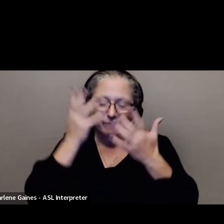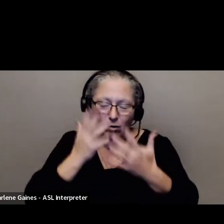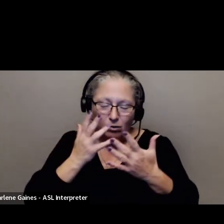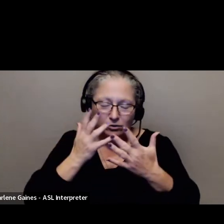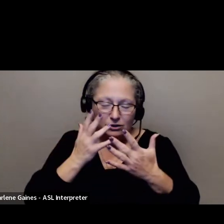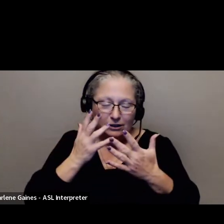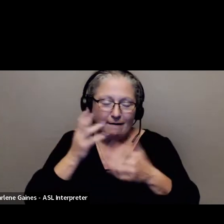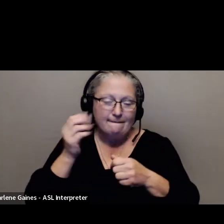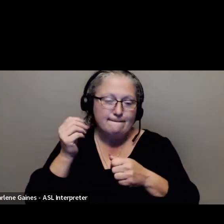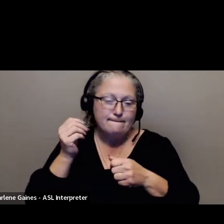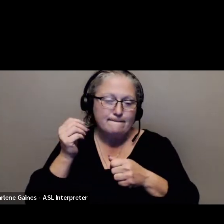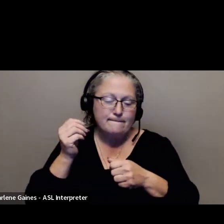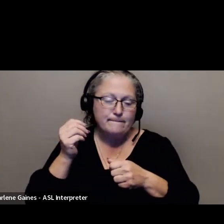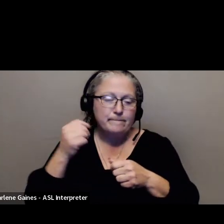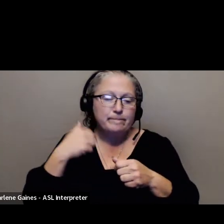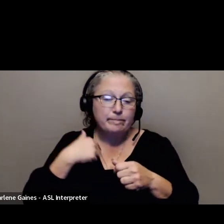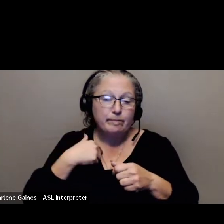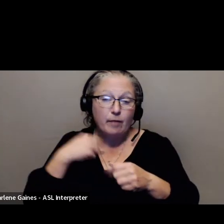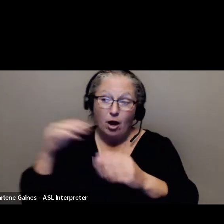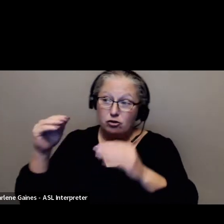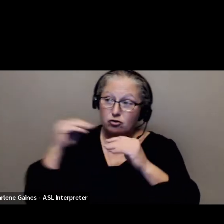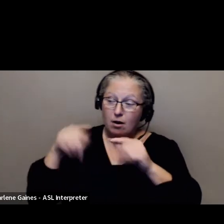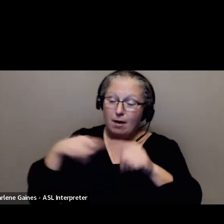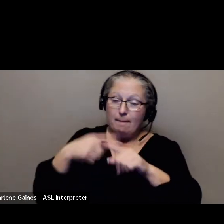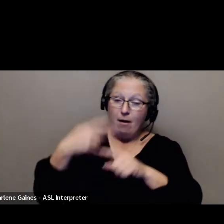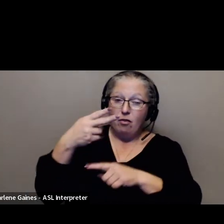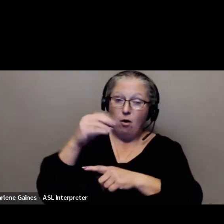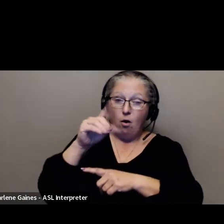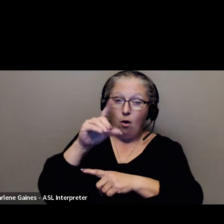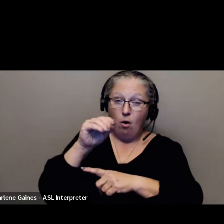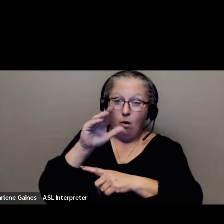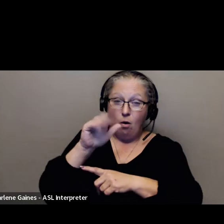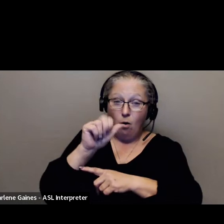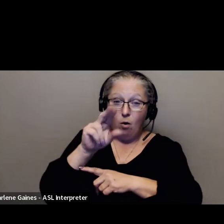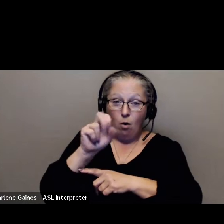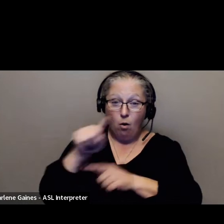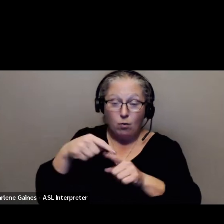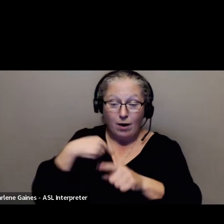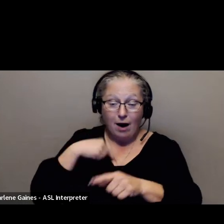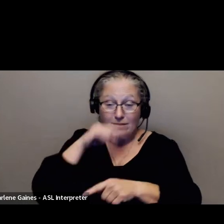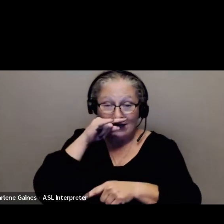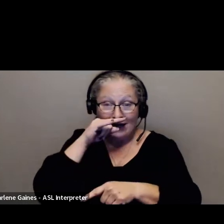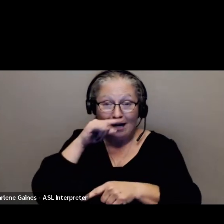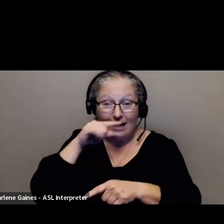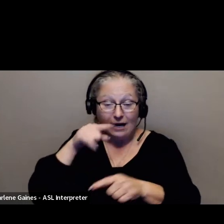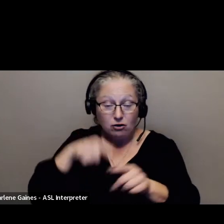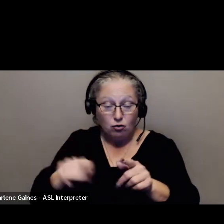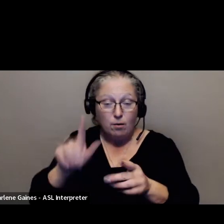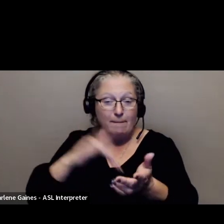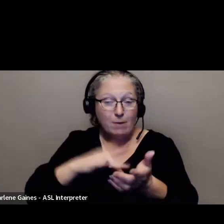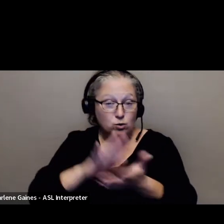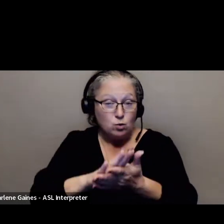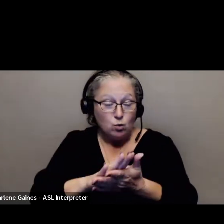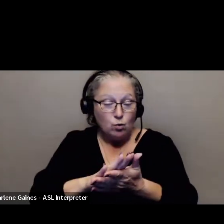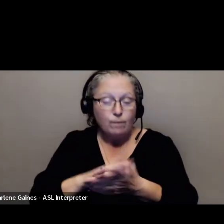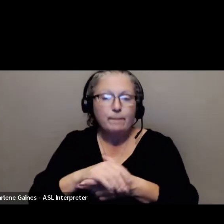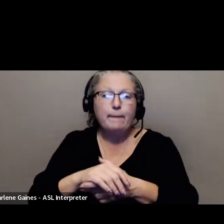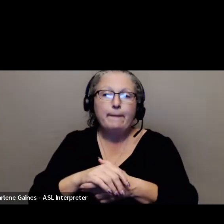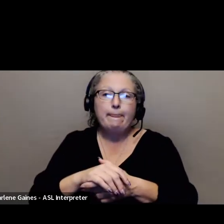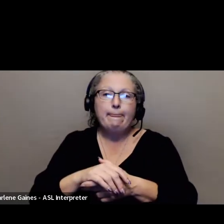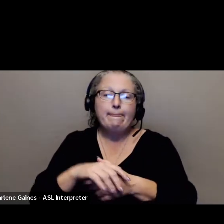it is, I was taught about the Holocaust as a kid in middle school,